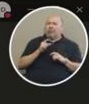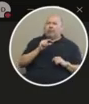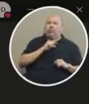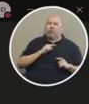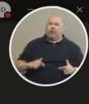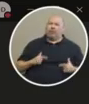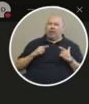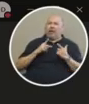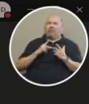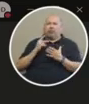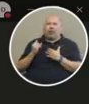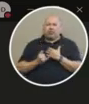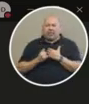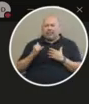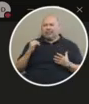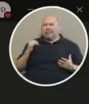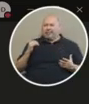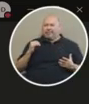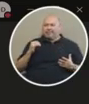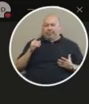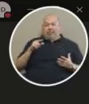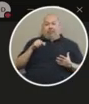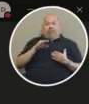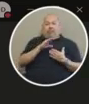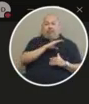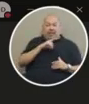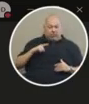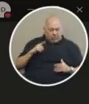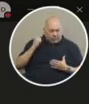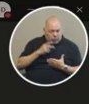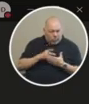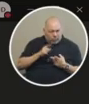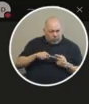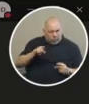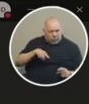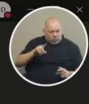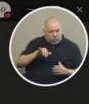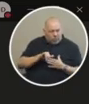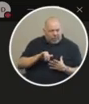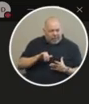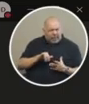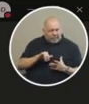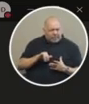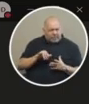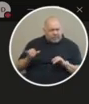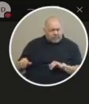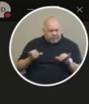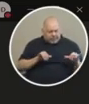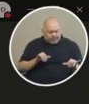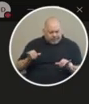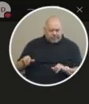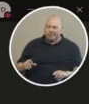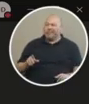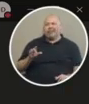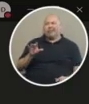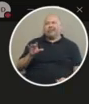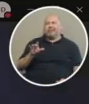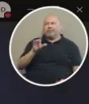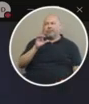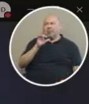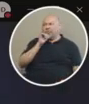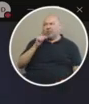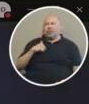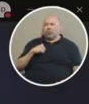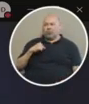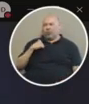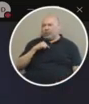quality of life projects, does council approve that, or are you guys doing that unilaterally? It does not, Representative, we